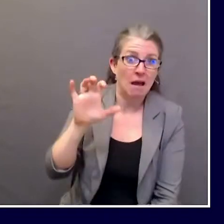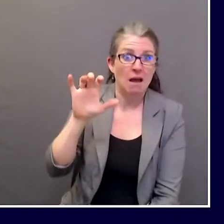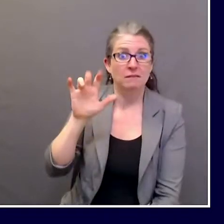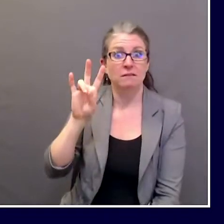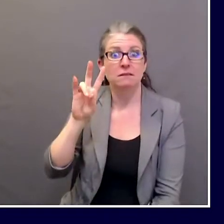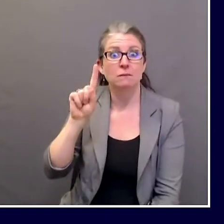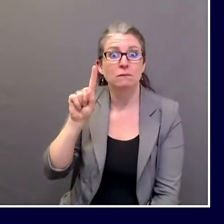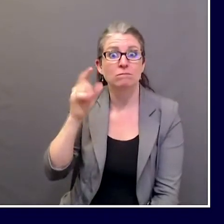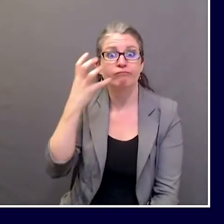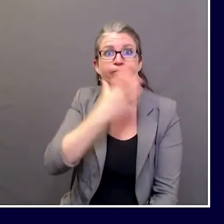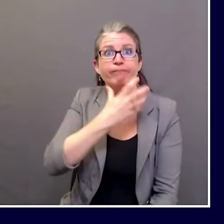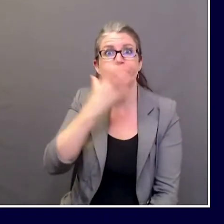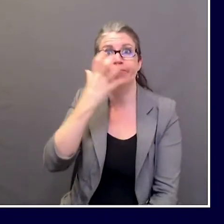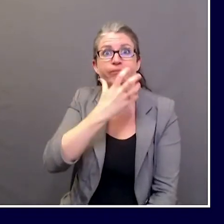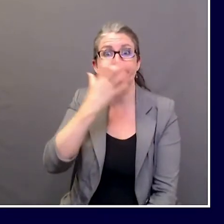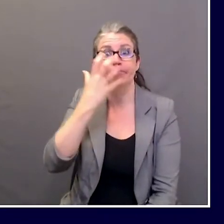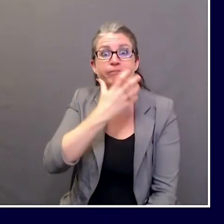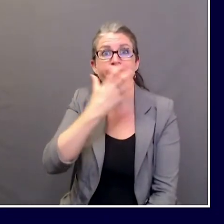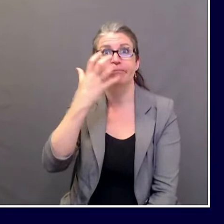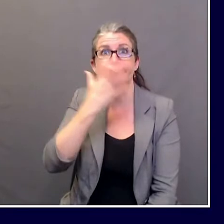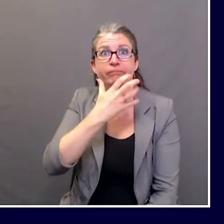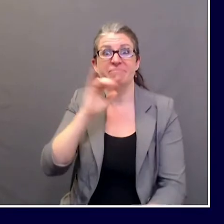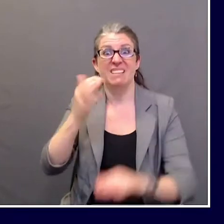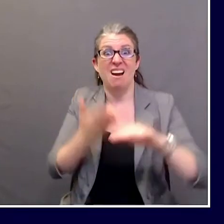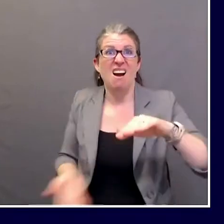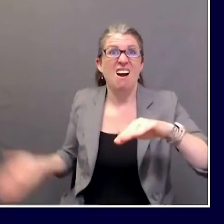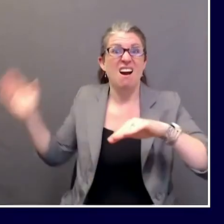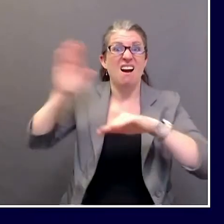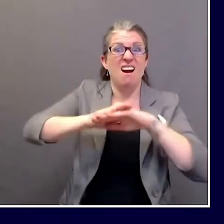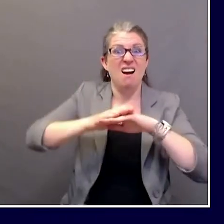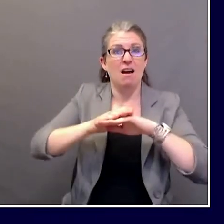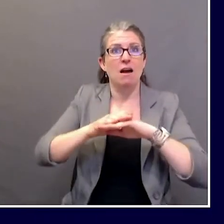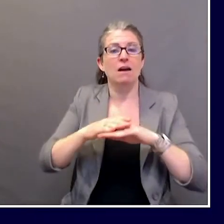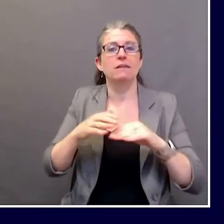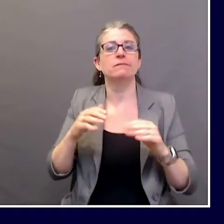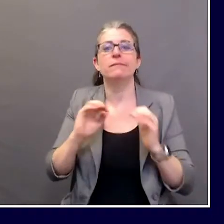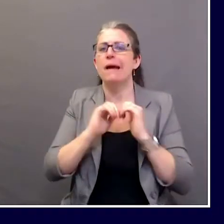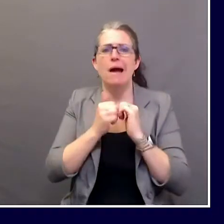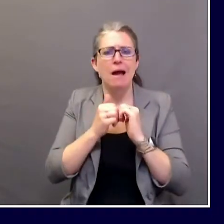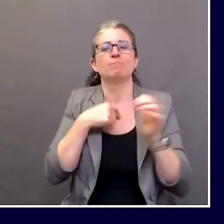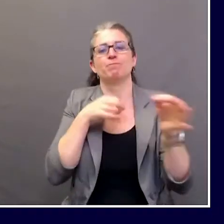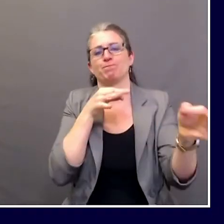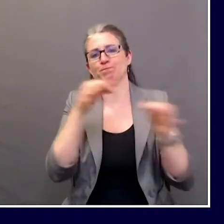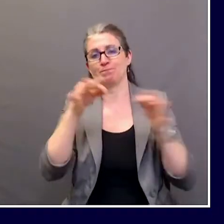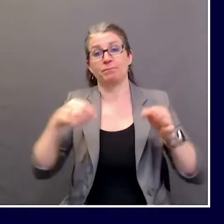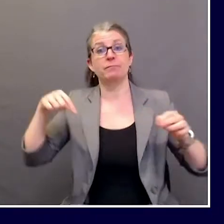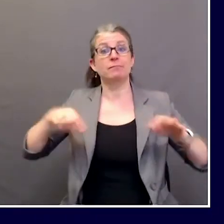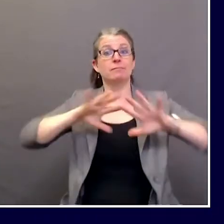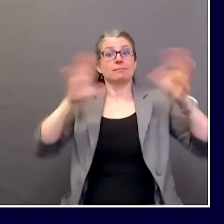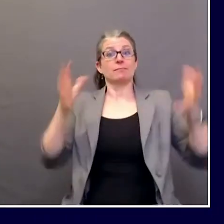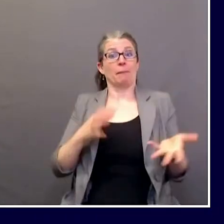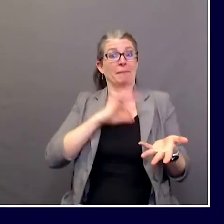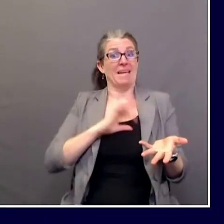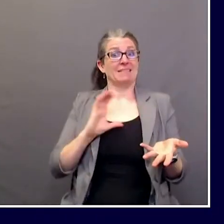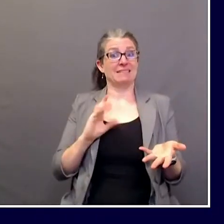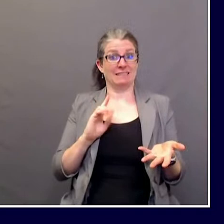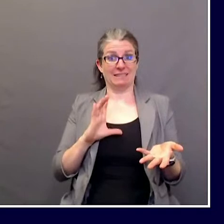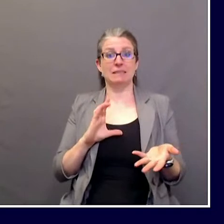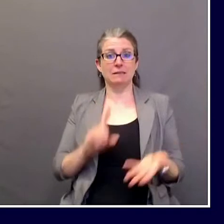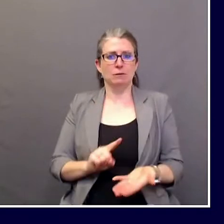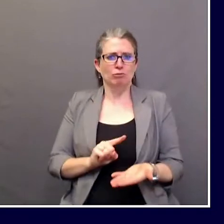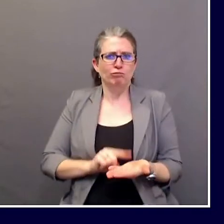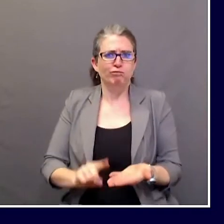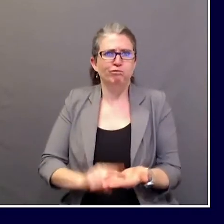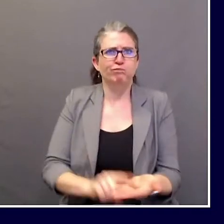from. As I mentioned last week, Maine CDC is continuing to review and process case reports that have come in,